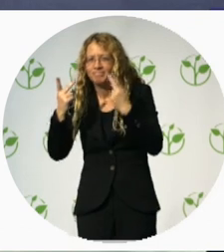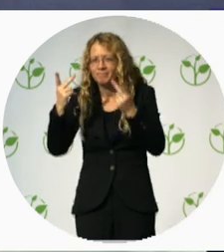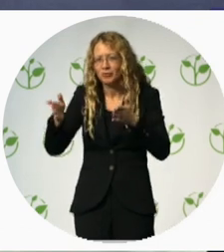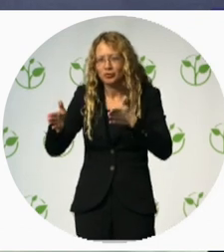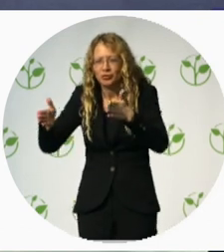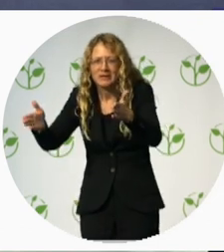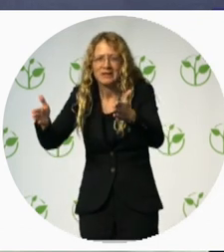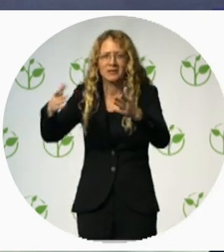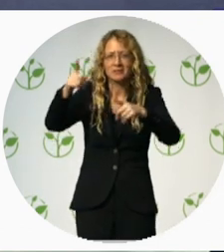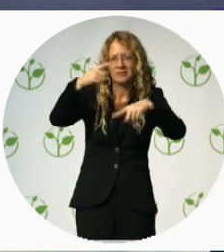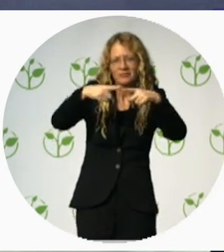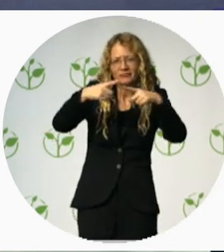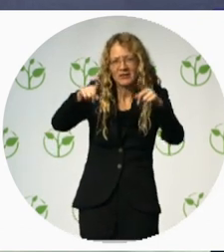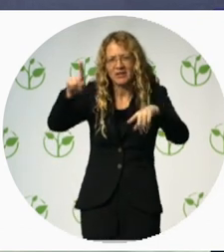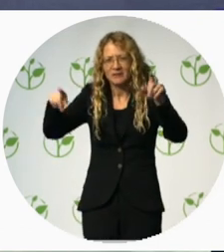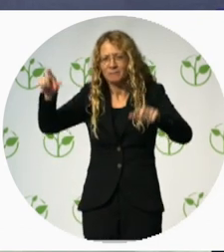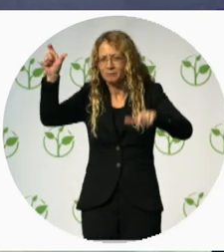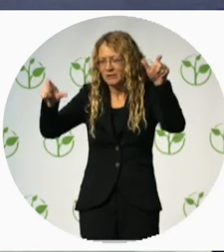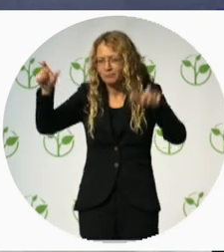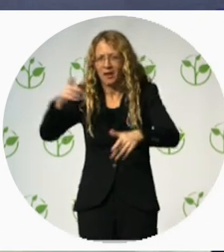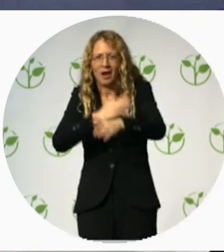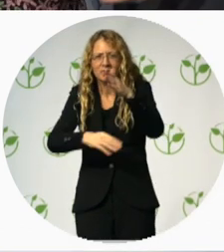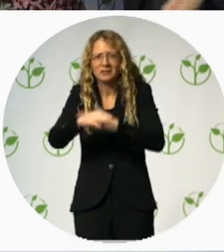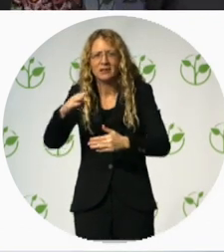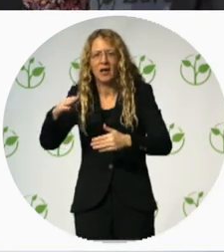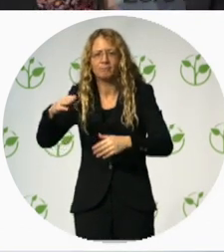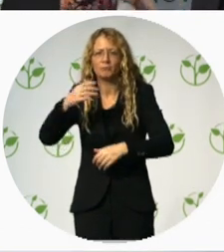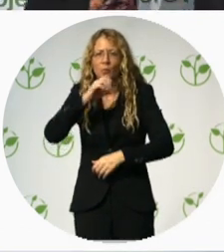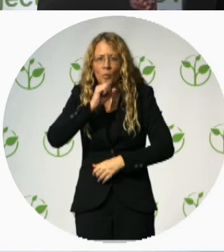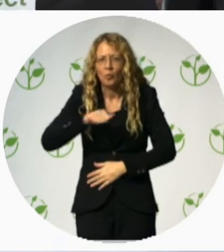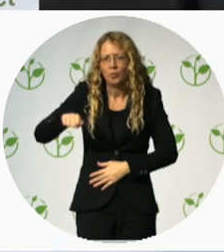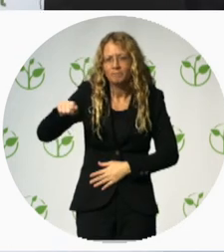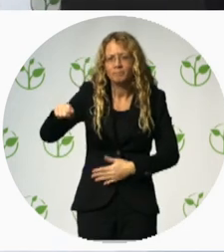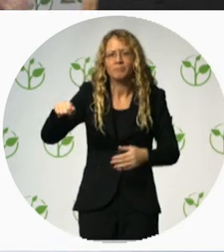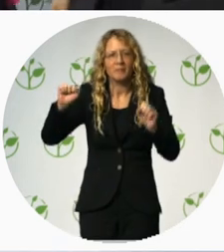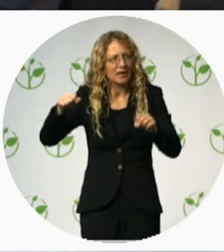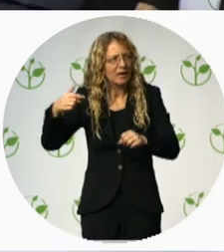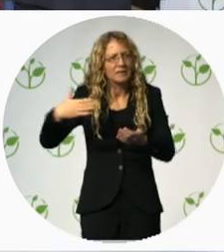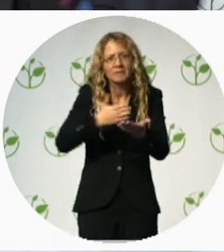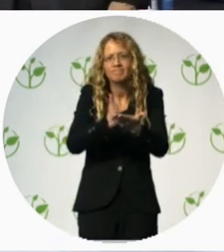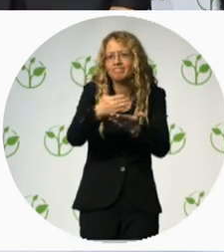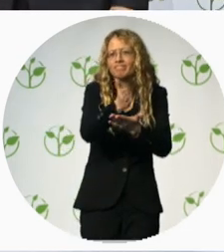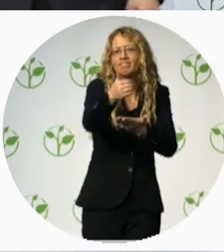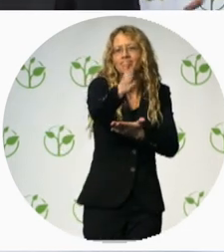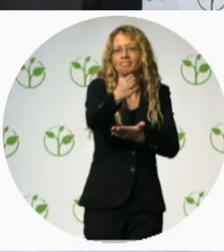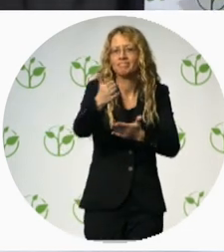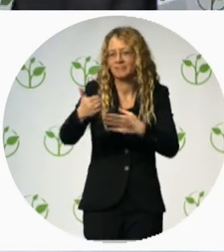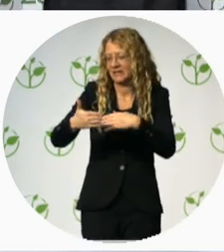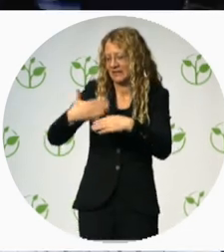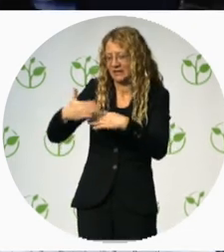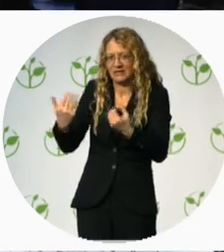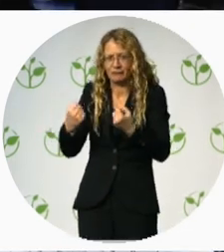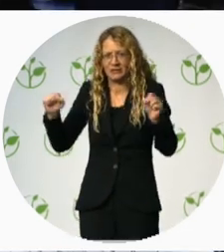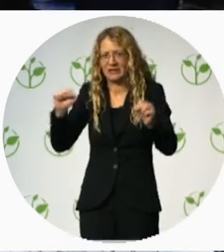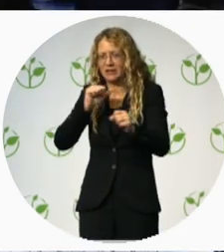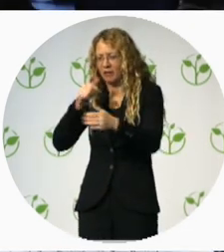with disabilities, the elderly, and children can move through public spaces such as pavements, crossings, and buildings.